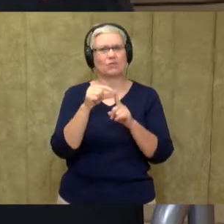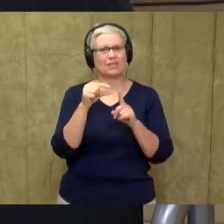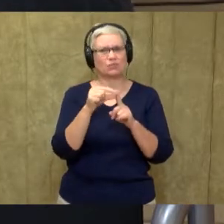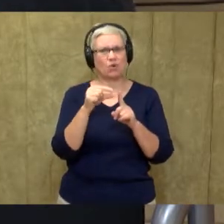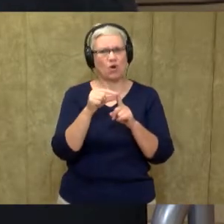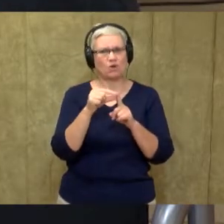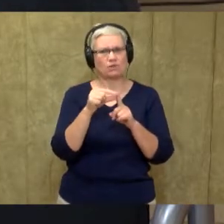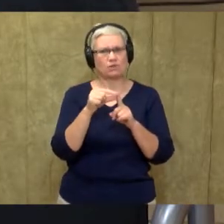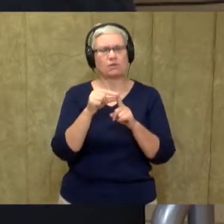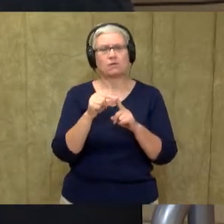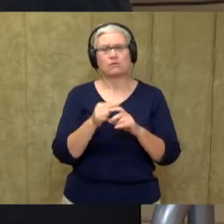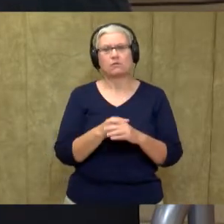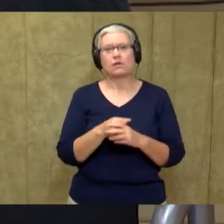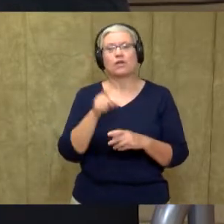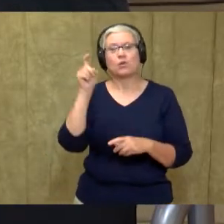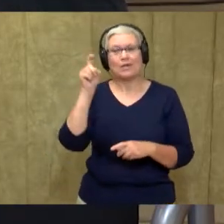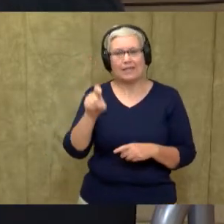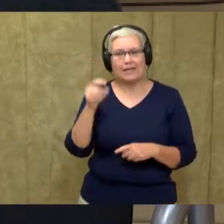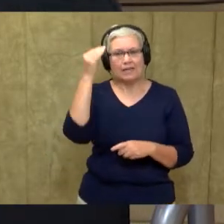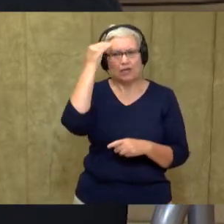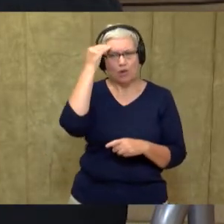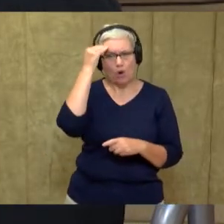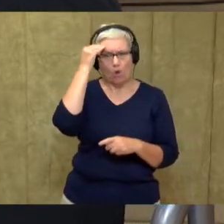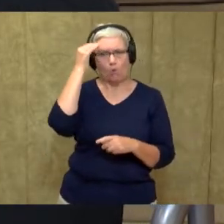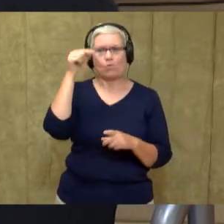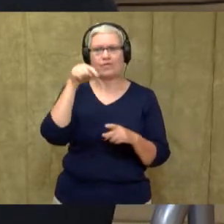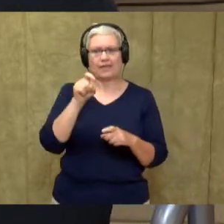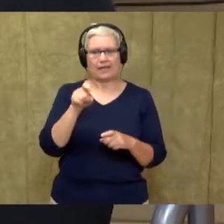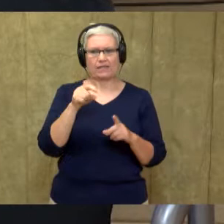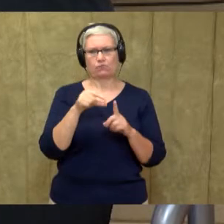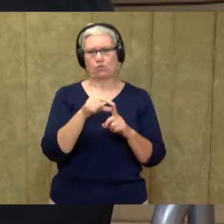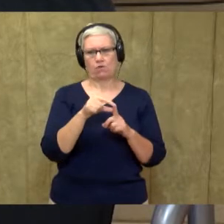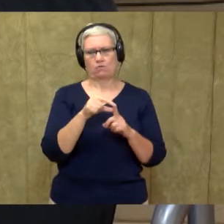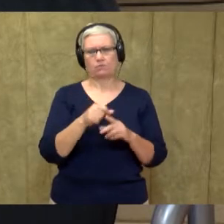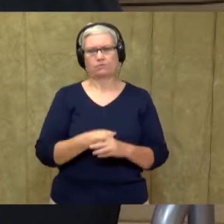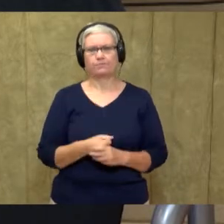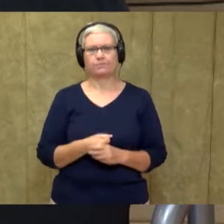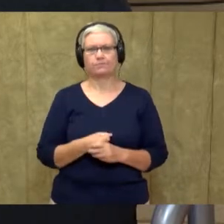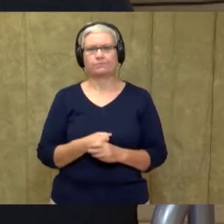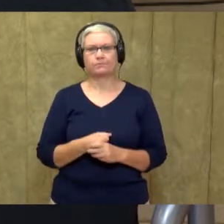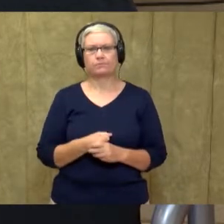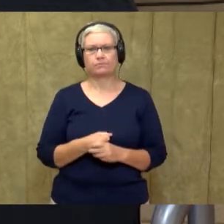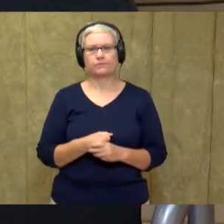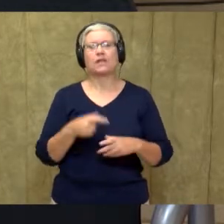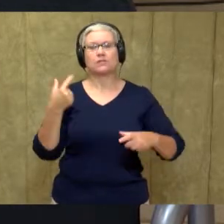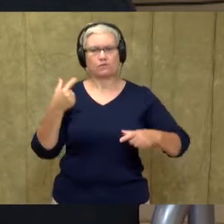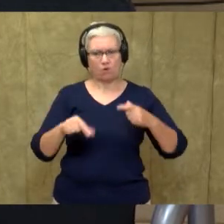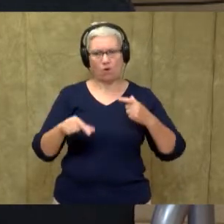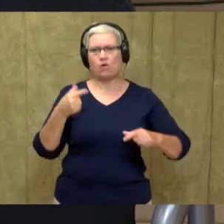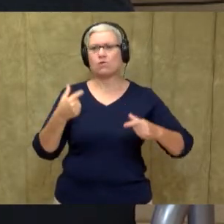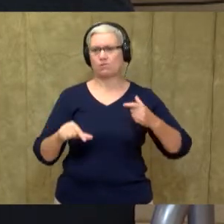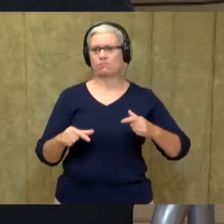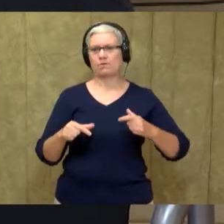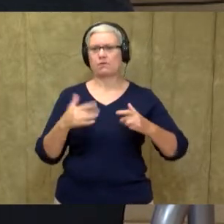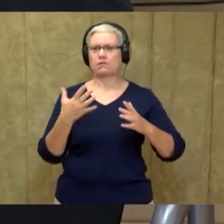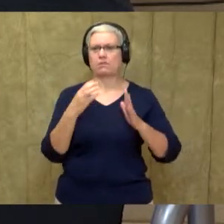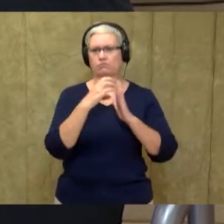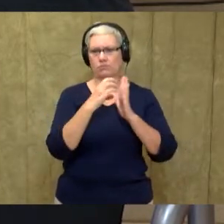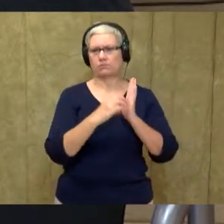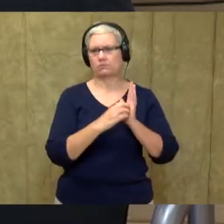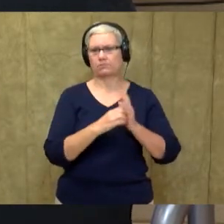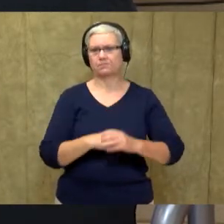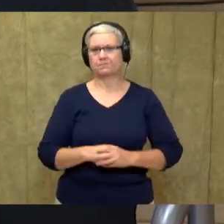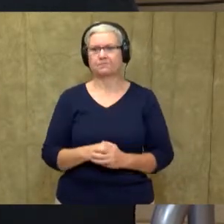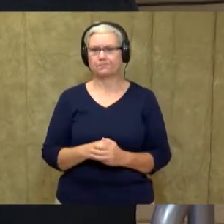because these are terms that we need to know as we are going through the argumentative text. First